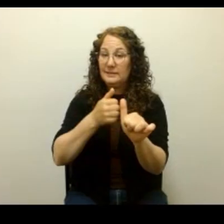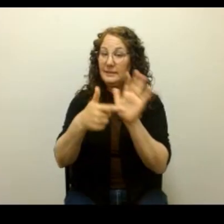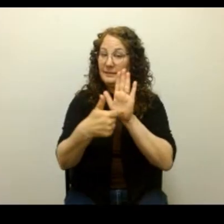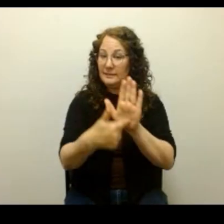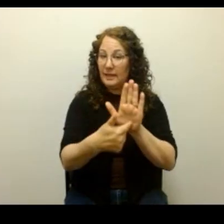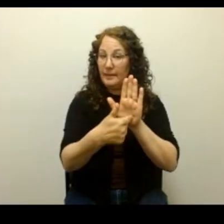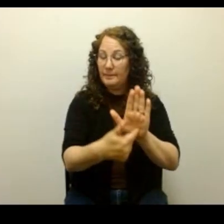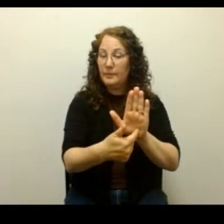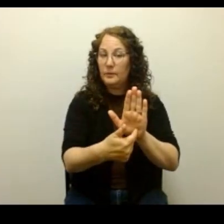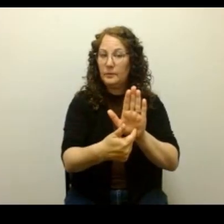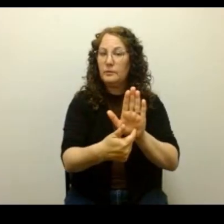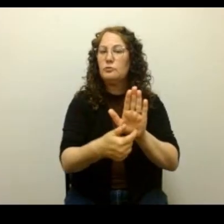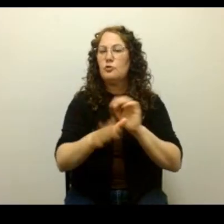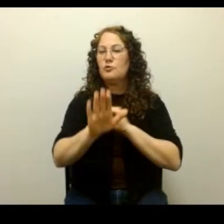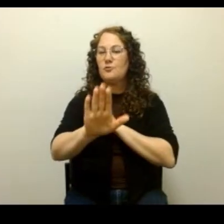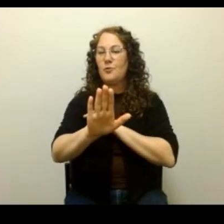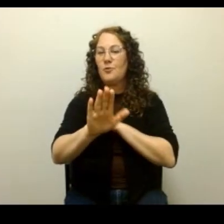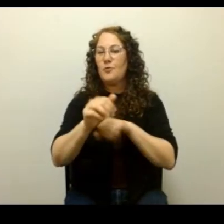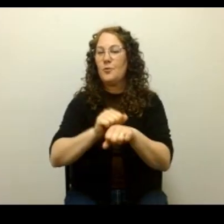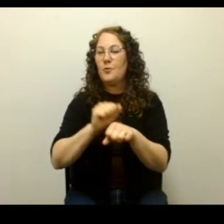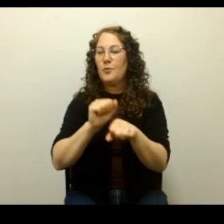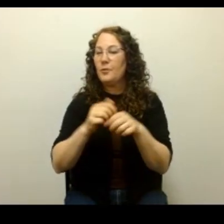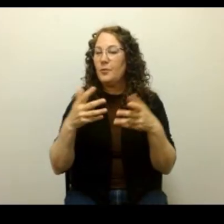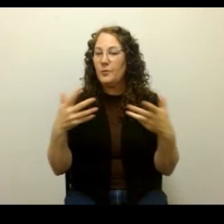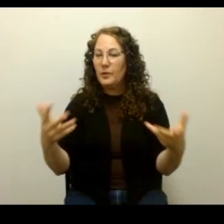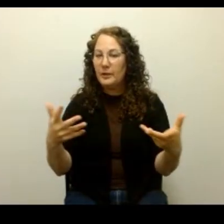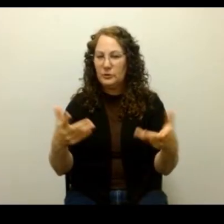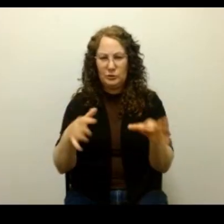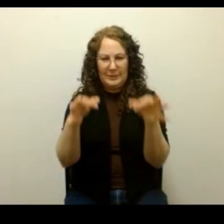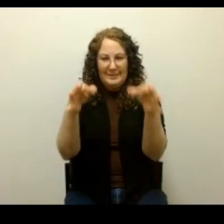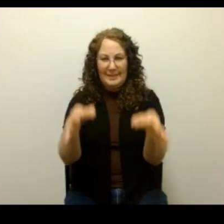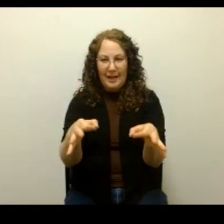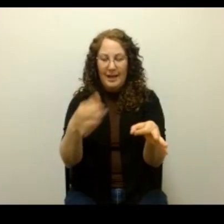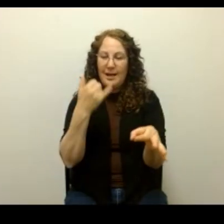have the task of determining if the writer is